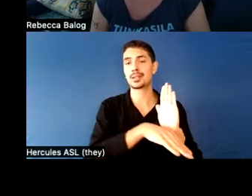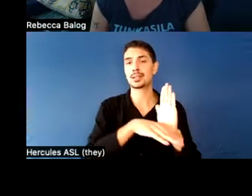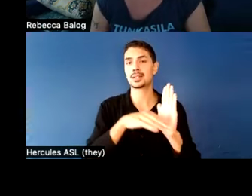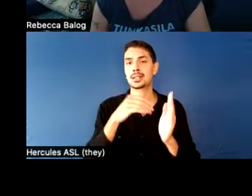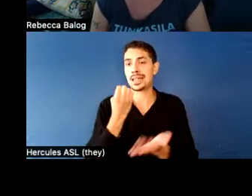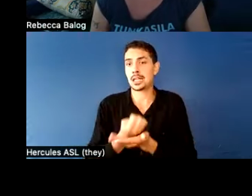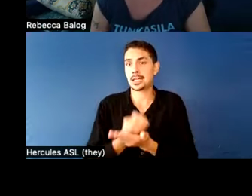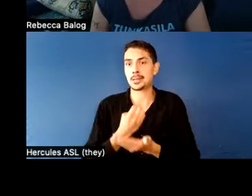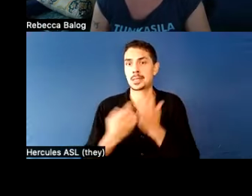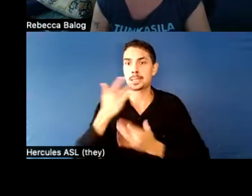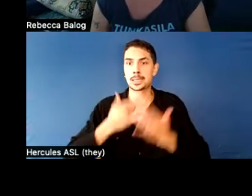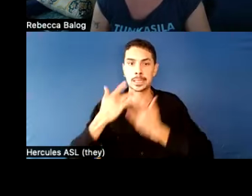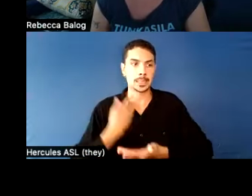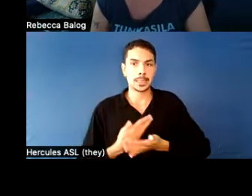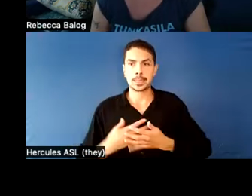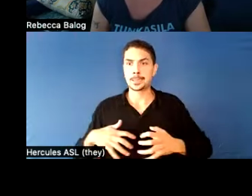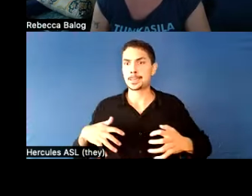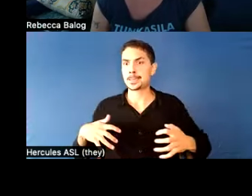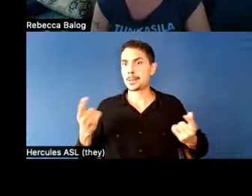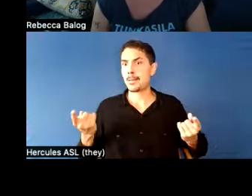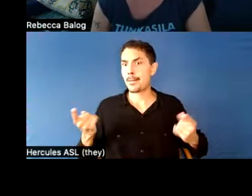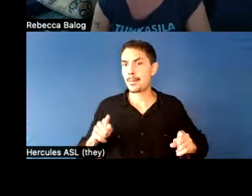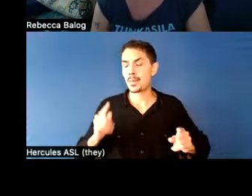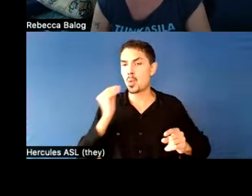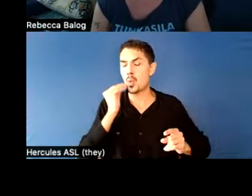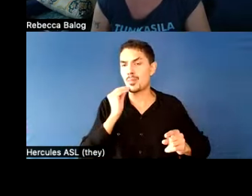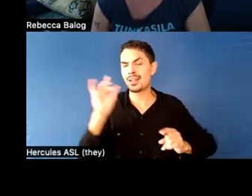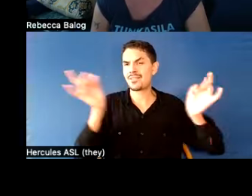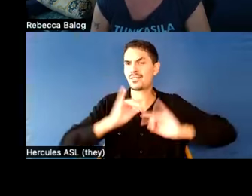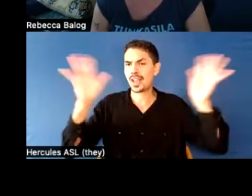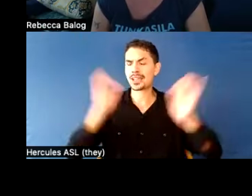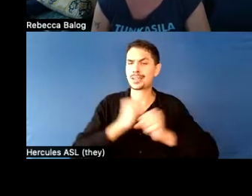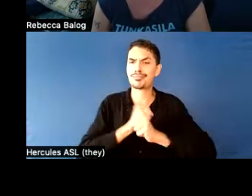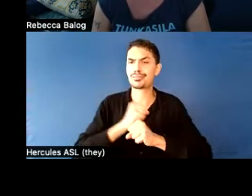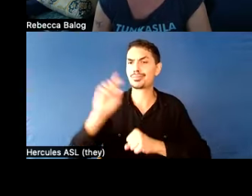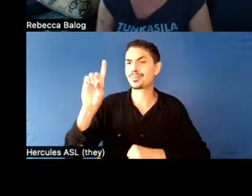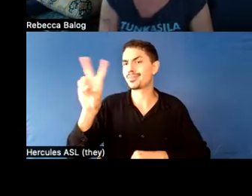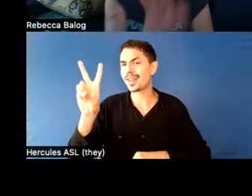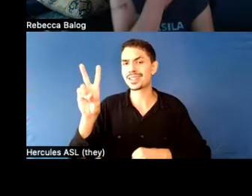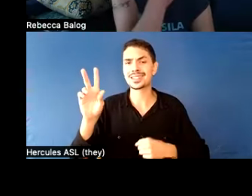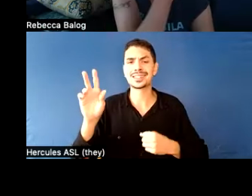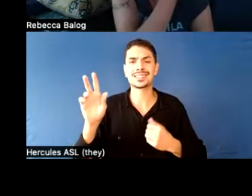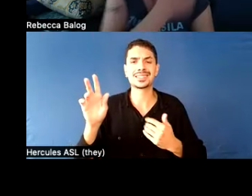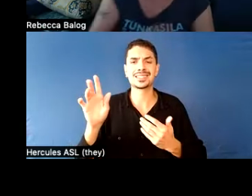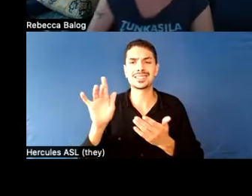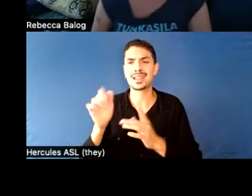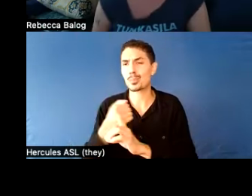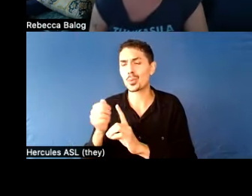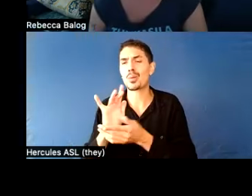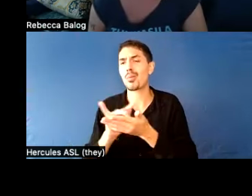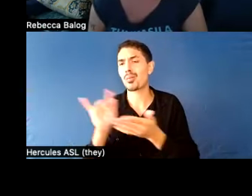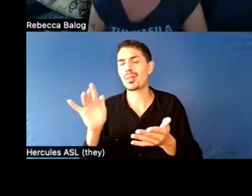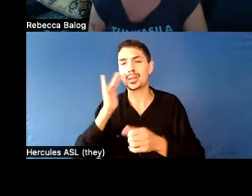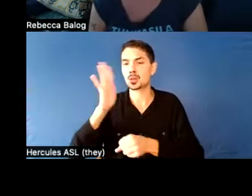family led to a lot of violence in the home, sexual violence, domestic violence, and all the things that